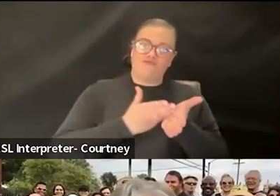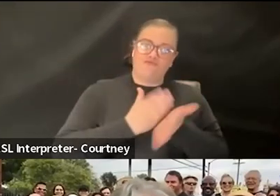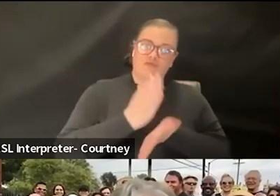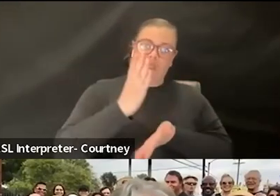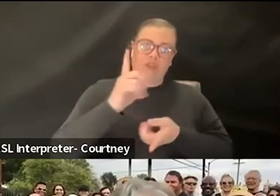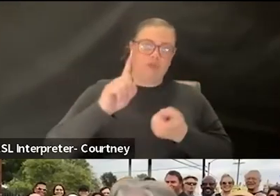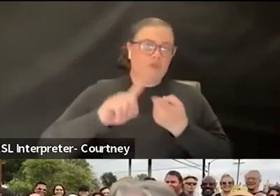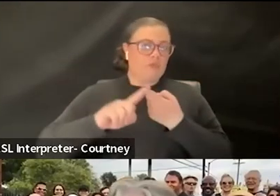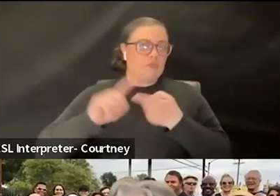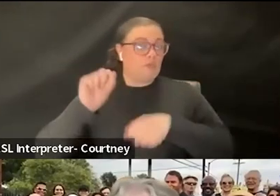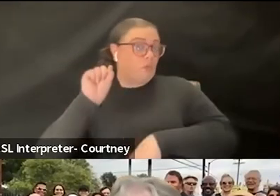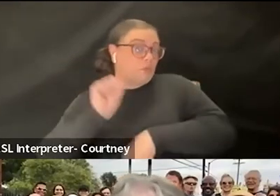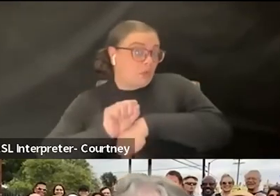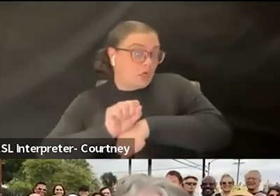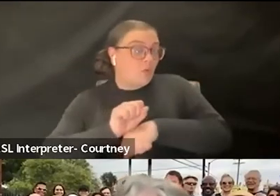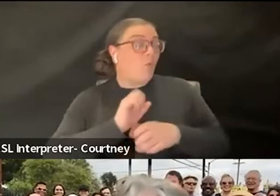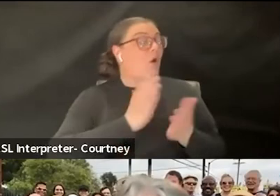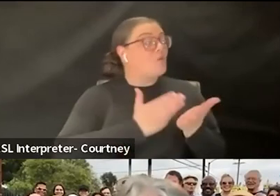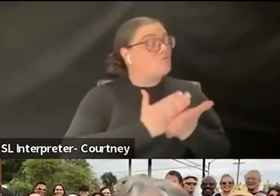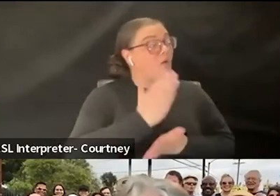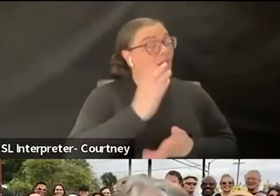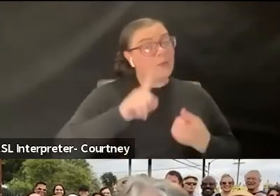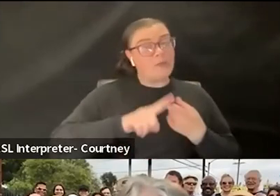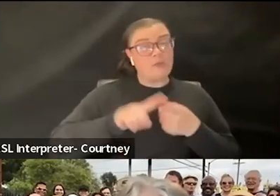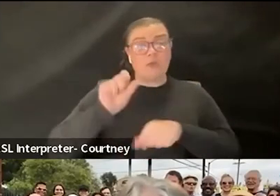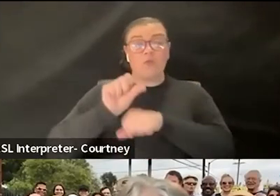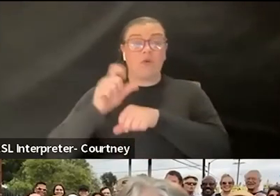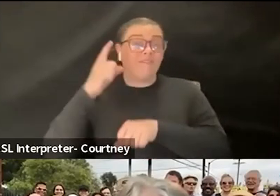who's not familiar with that term? And